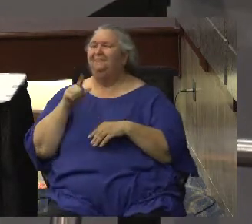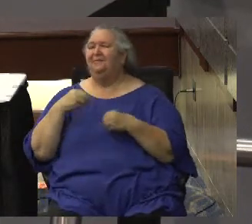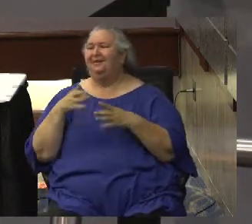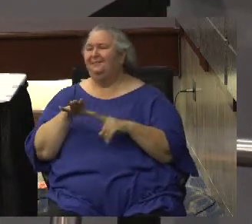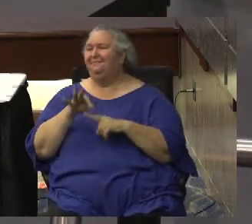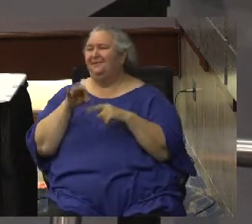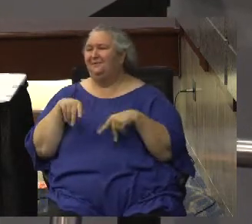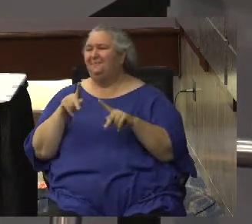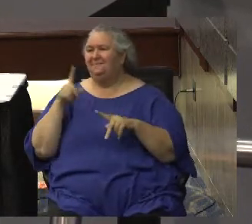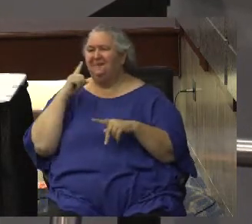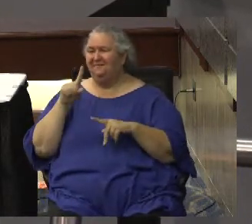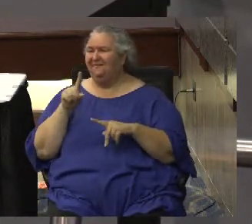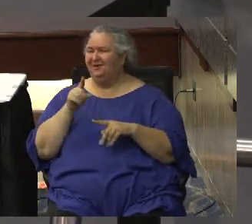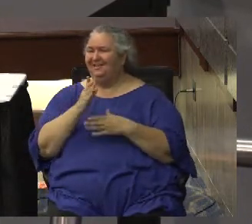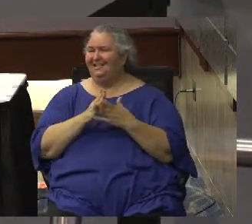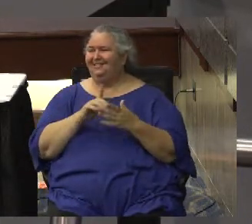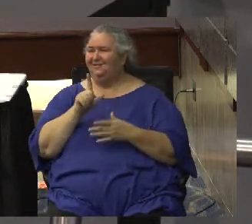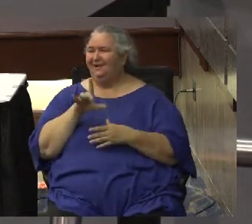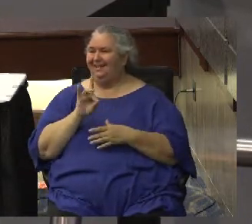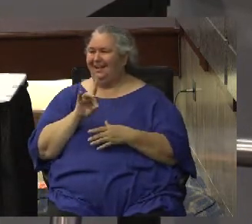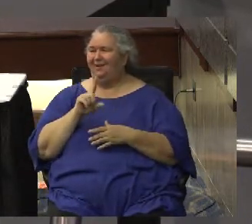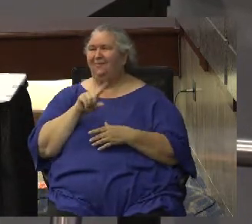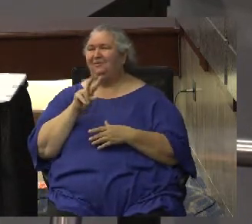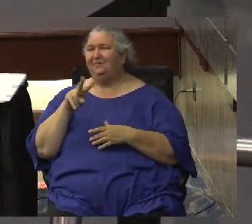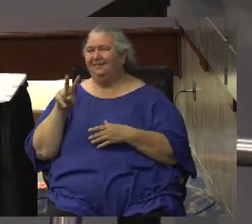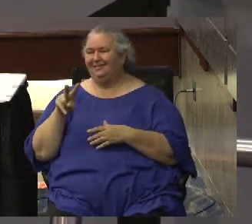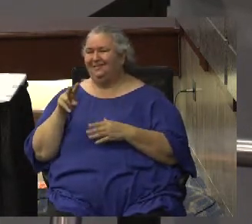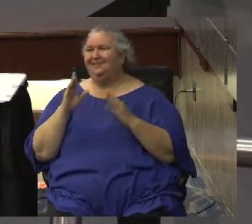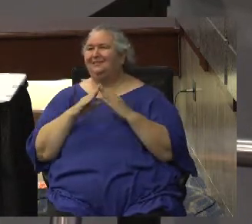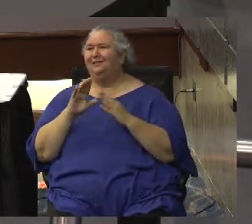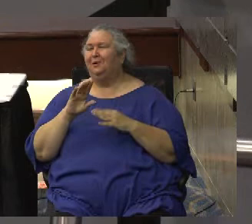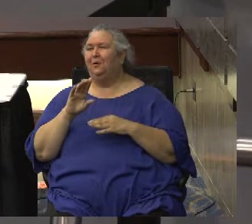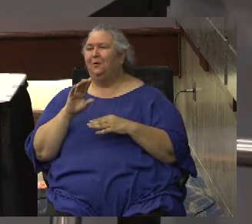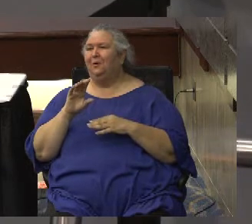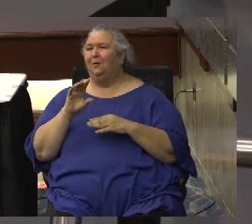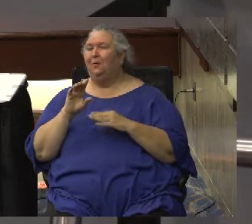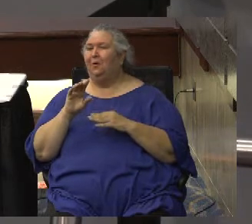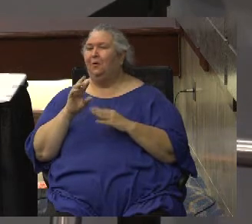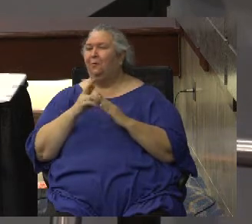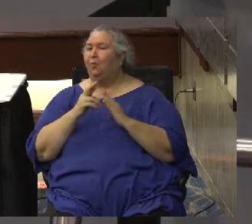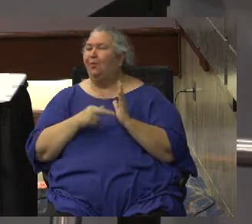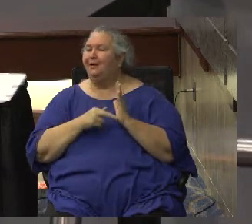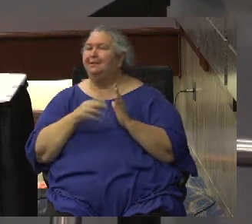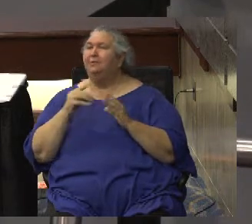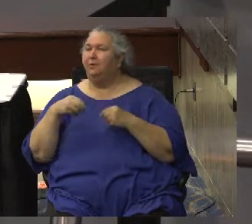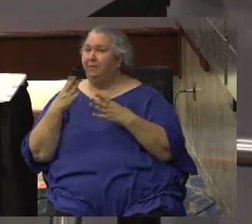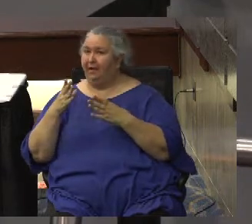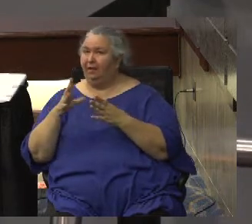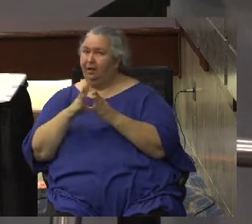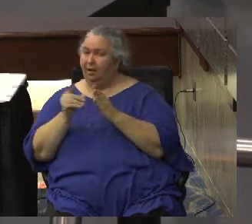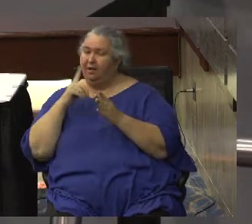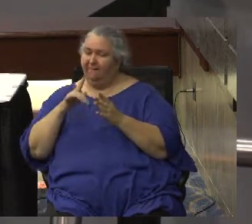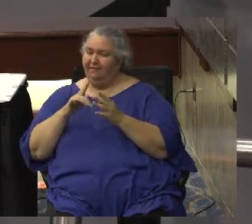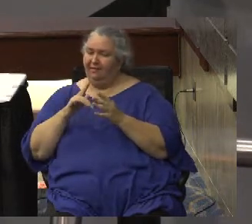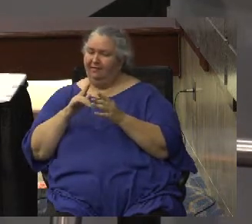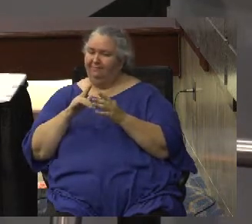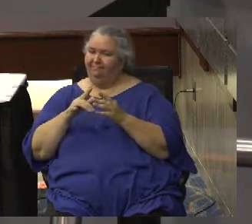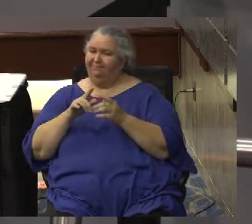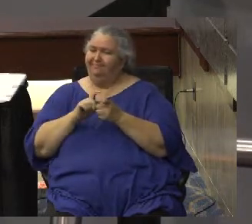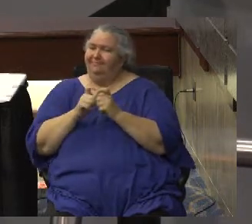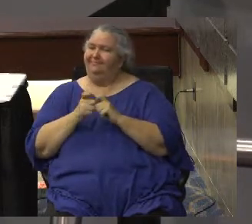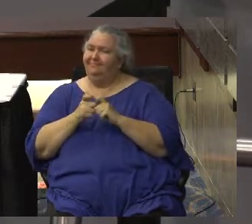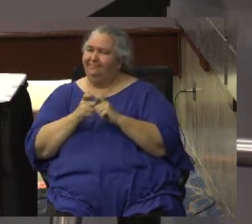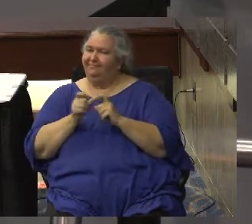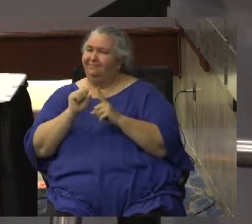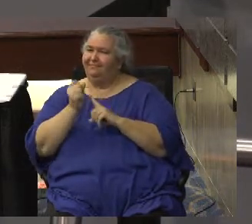Section 28-122 of the zoning ordinance. And we did provide y'all a copy of an updated conditions that